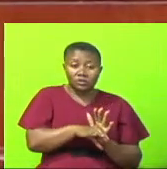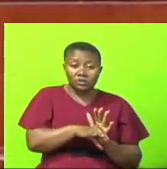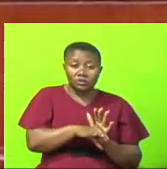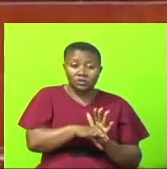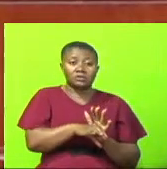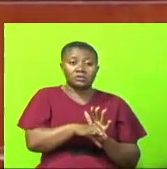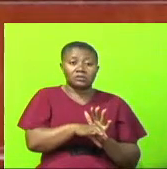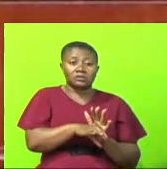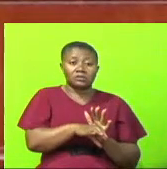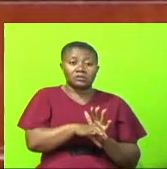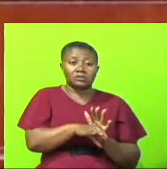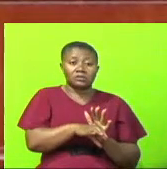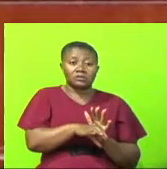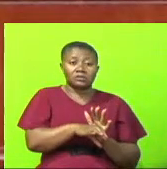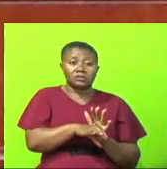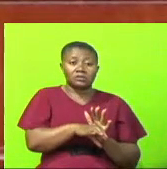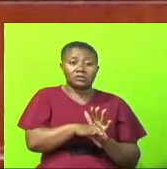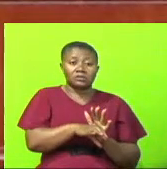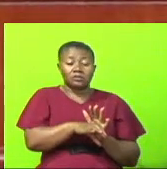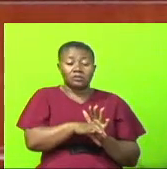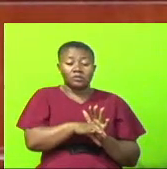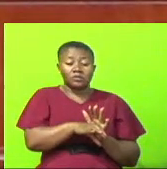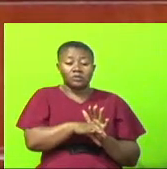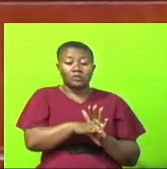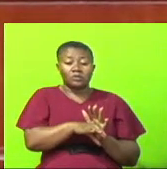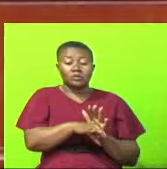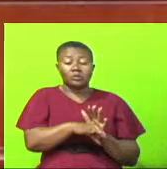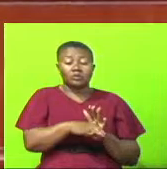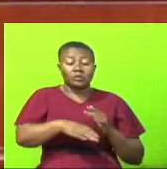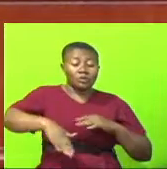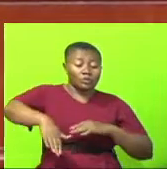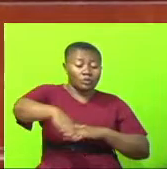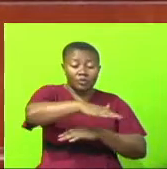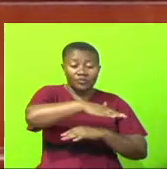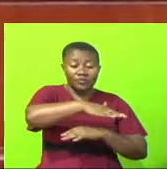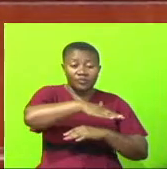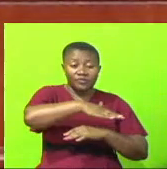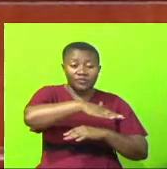the 1960 Constitution differed,